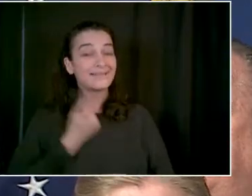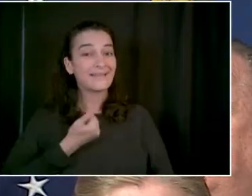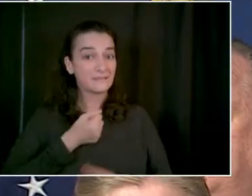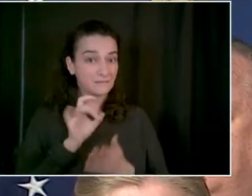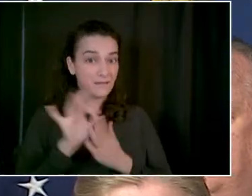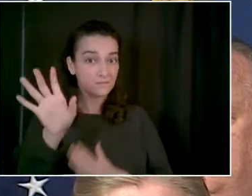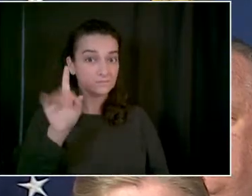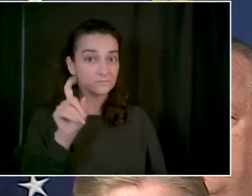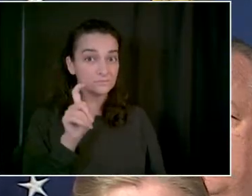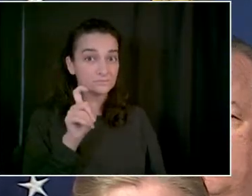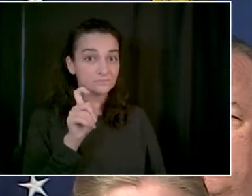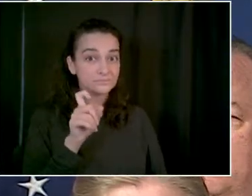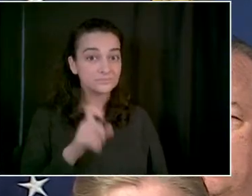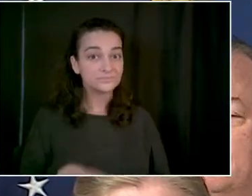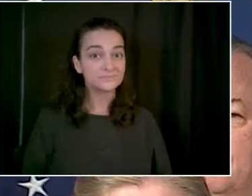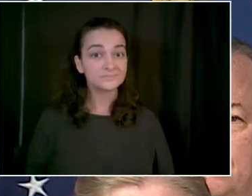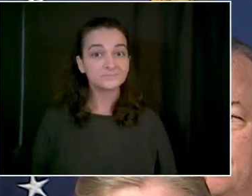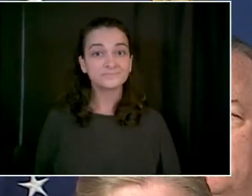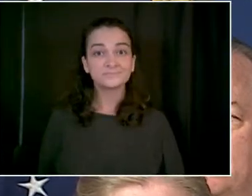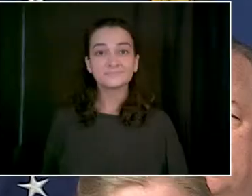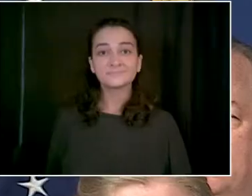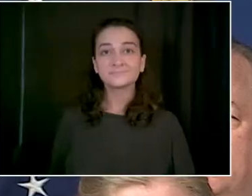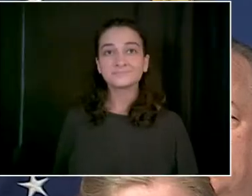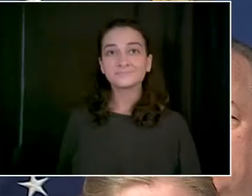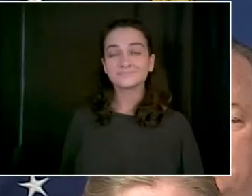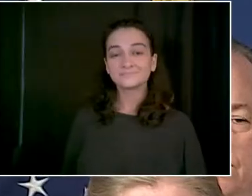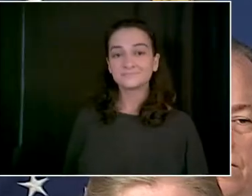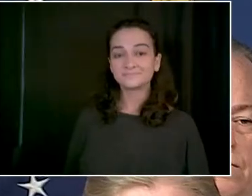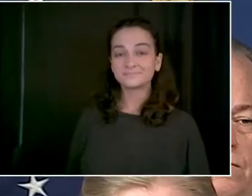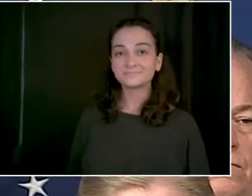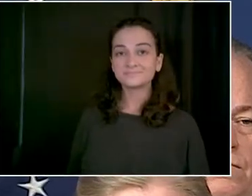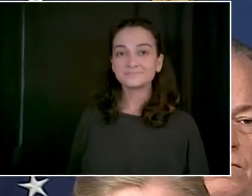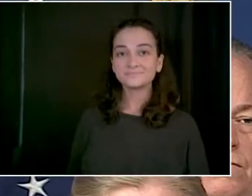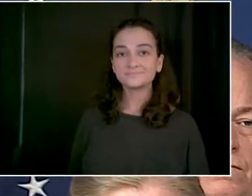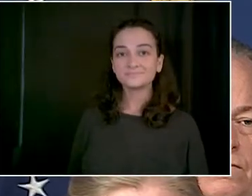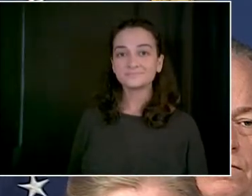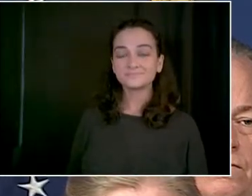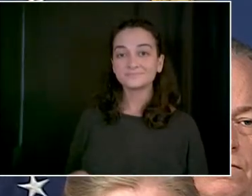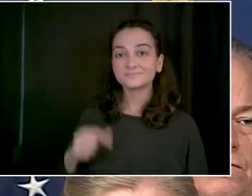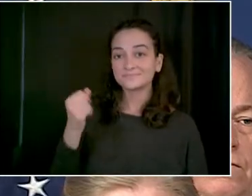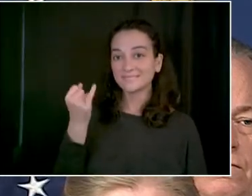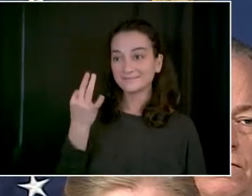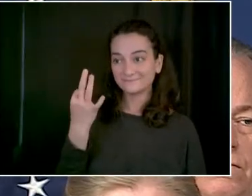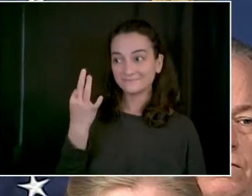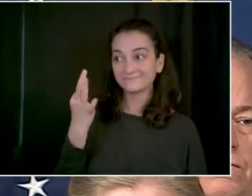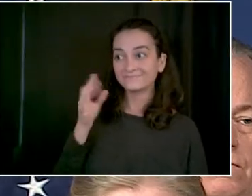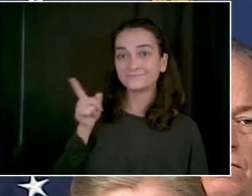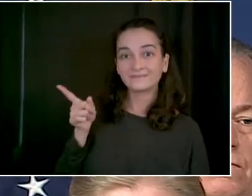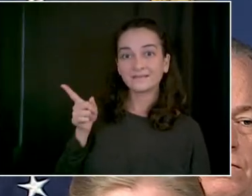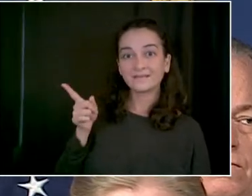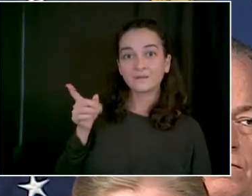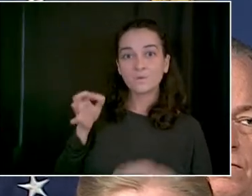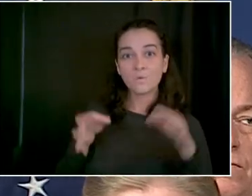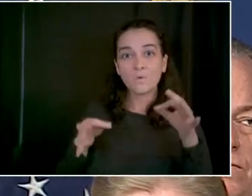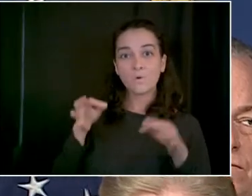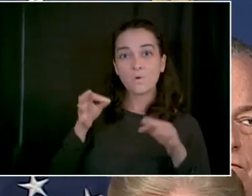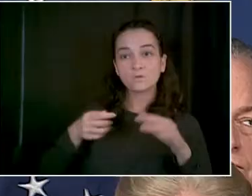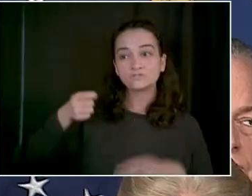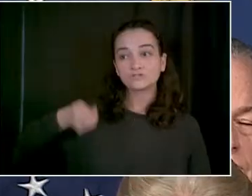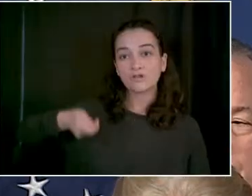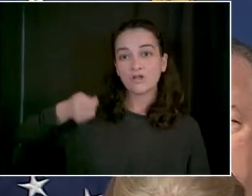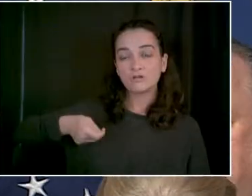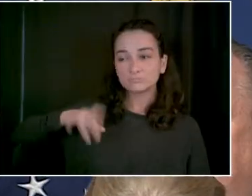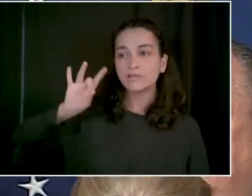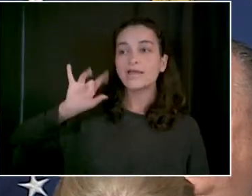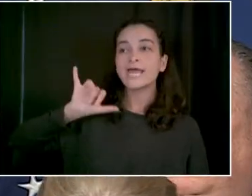Once you are convicted, and once you serve whatever time it is, you have